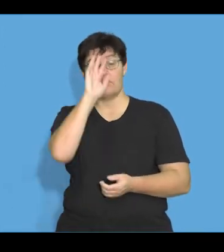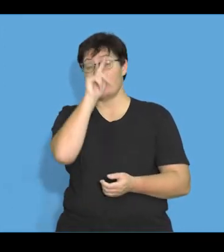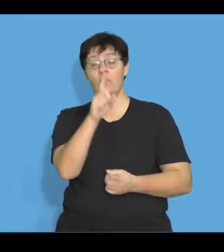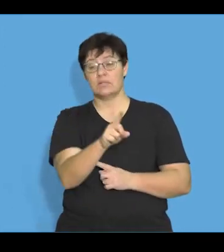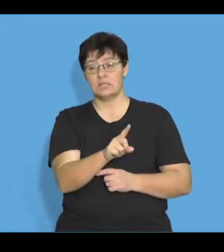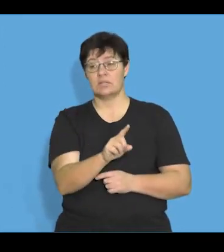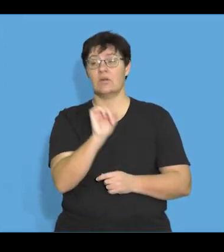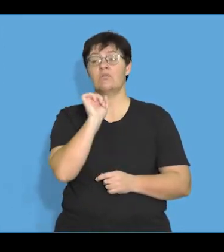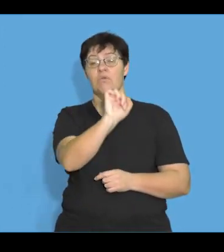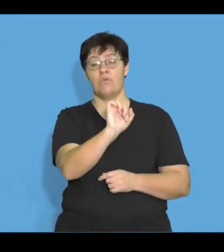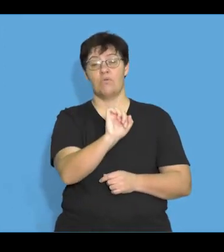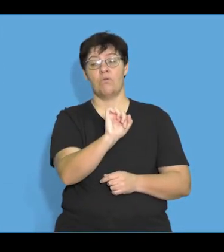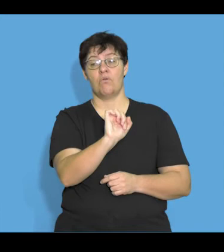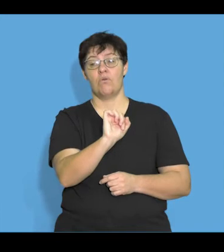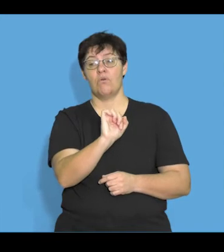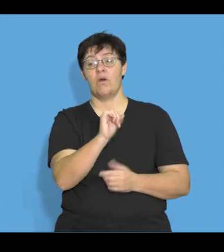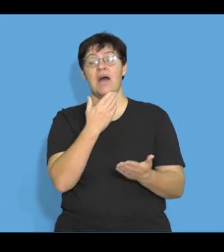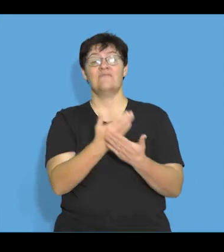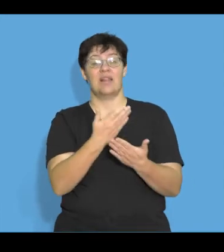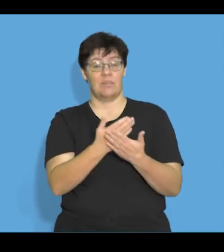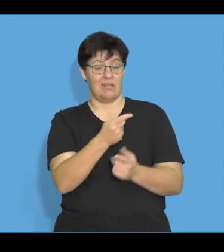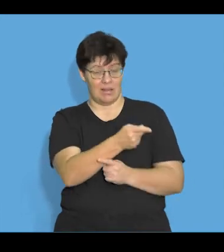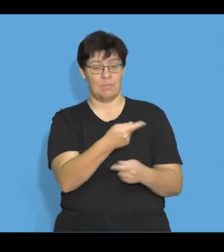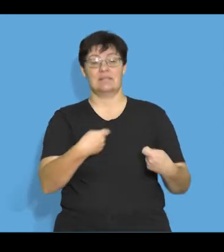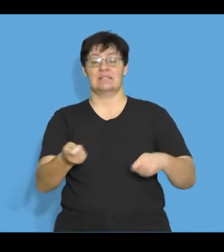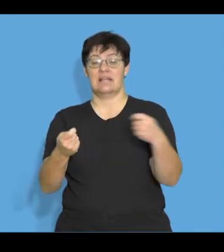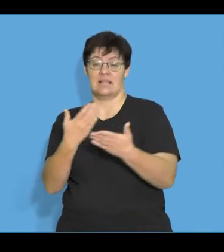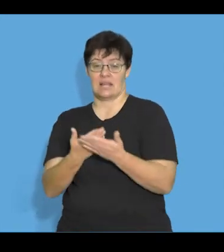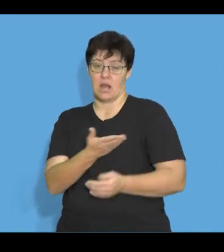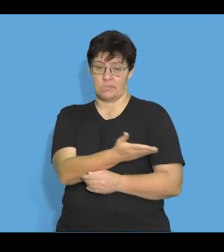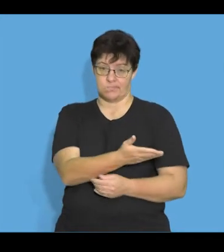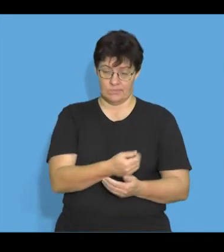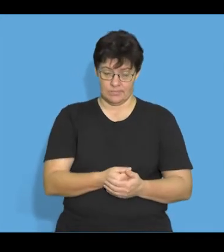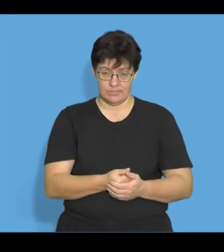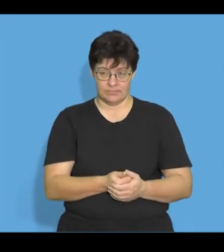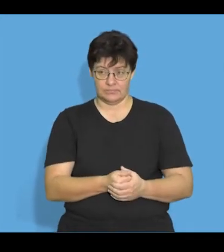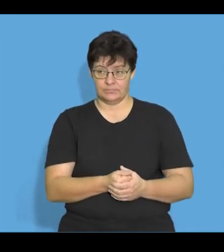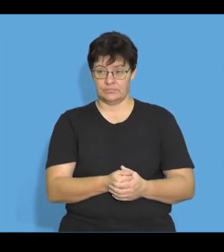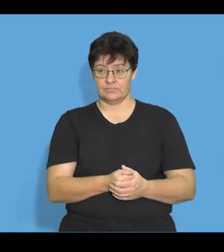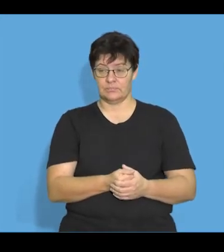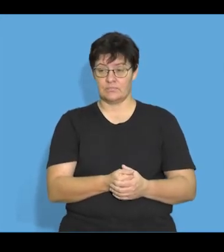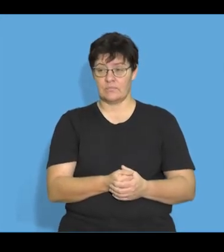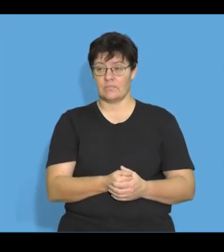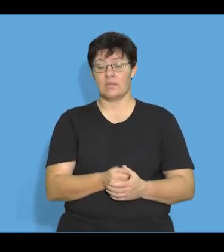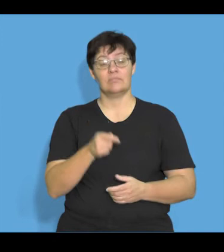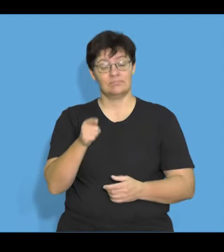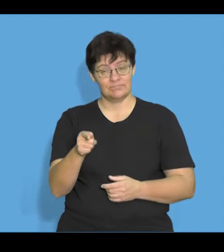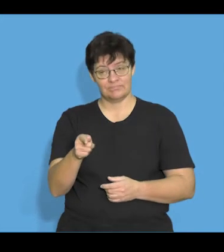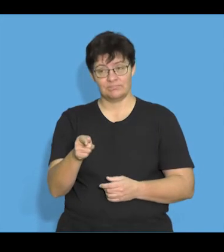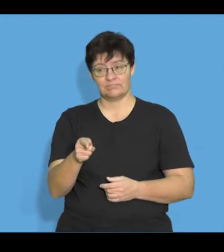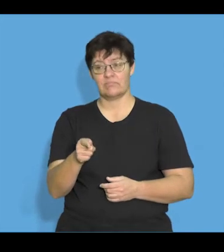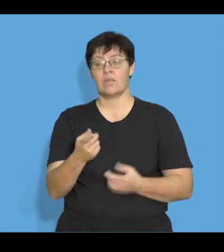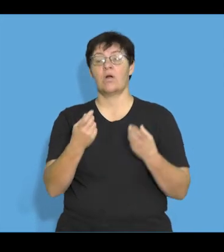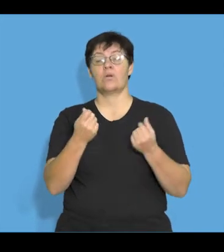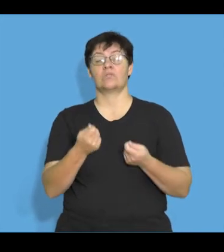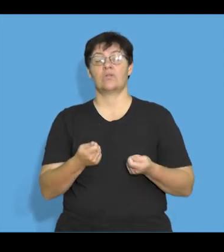your merchandise available for resale. So here we go. This becomes your cost of